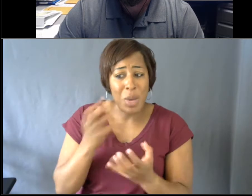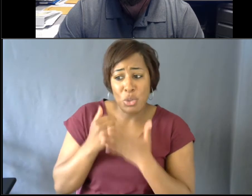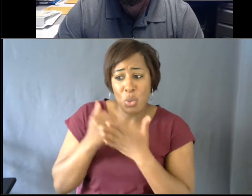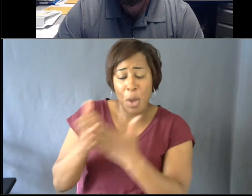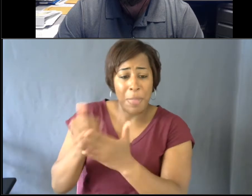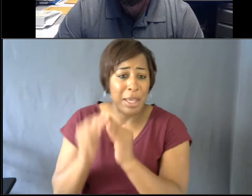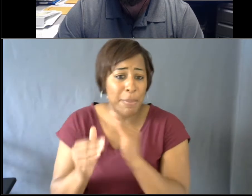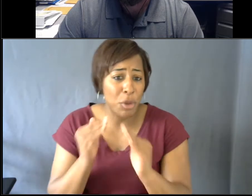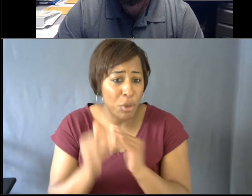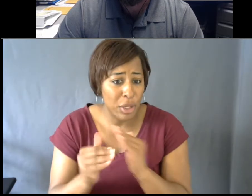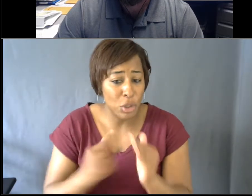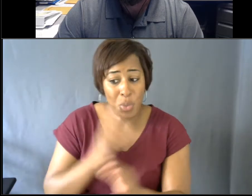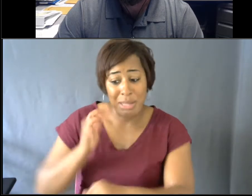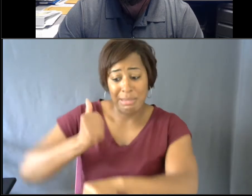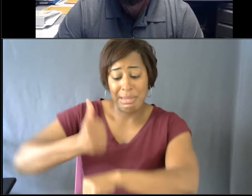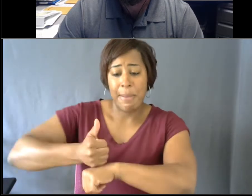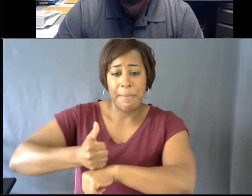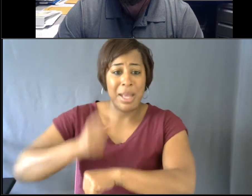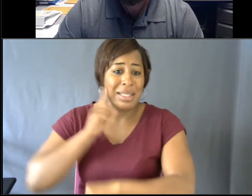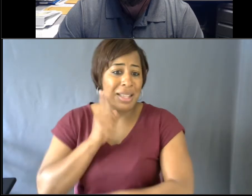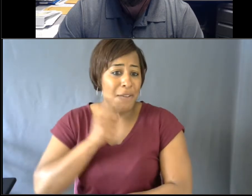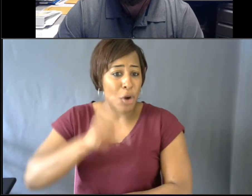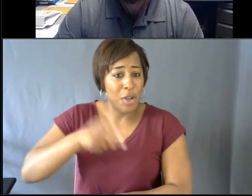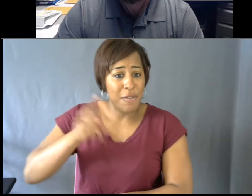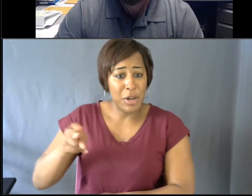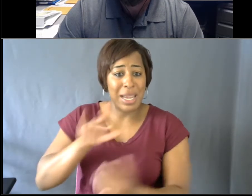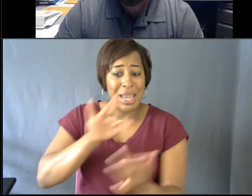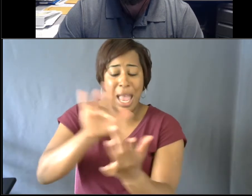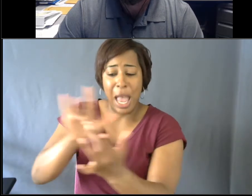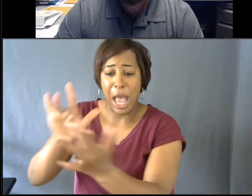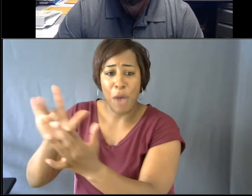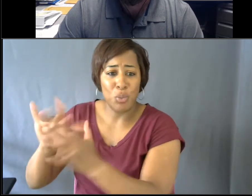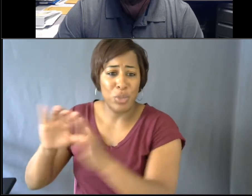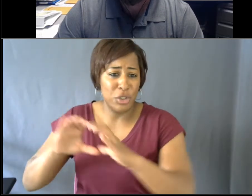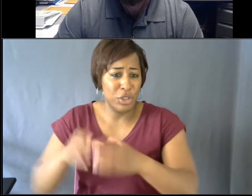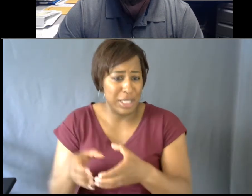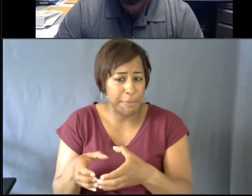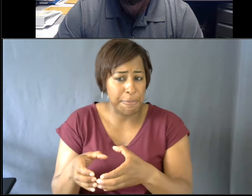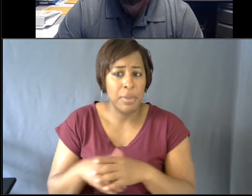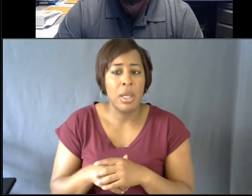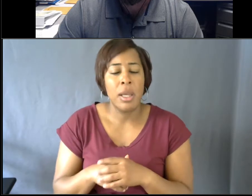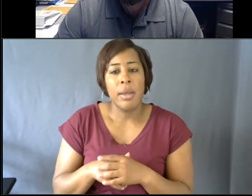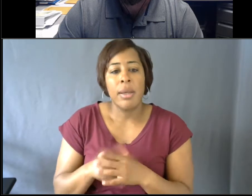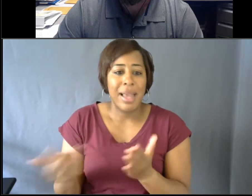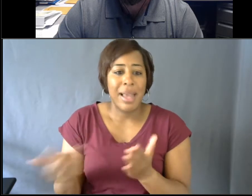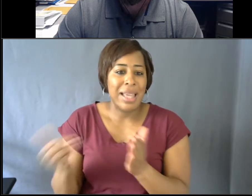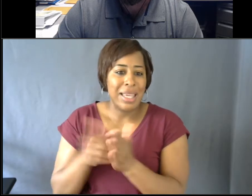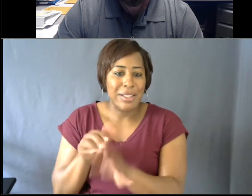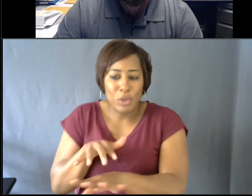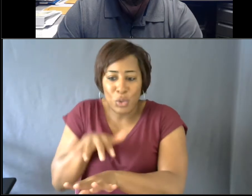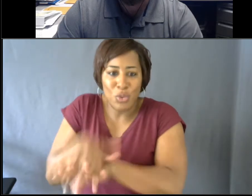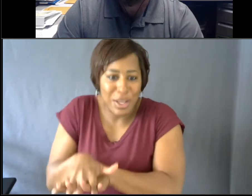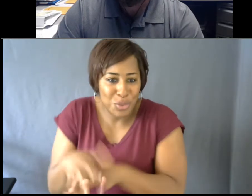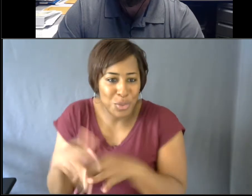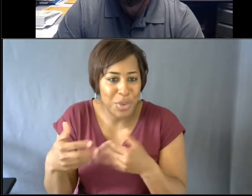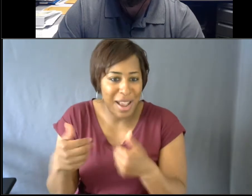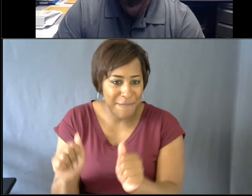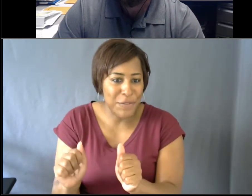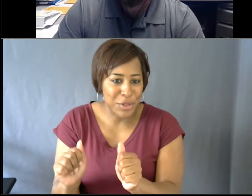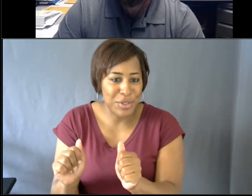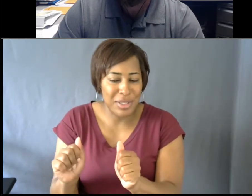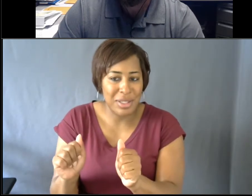our deaf and hard of hearing outreach team to kind of spread again through grassroots efforts. And so now you have